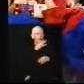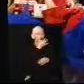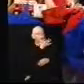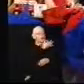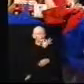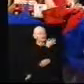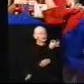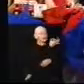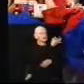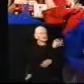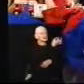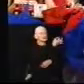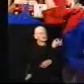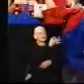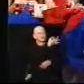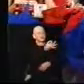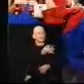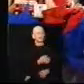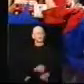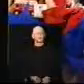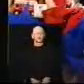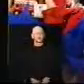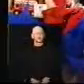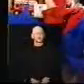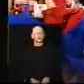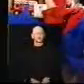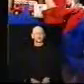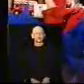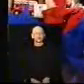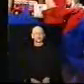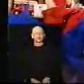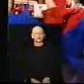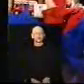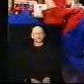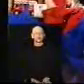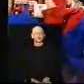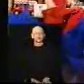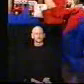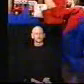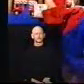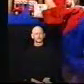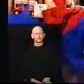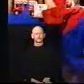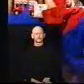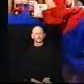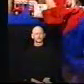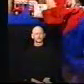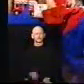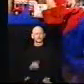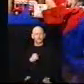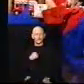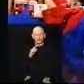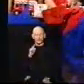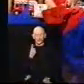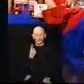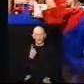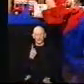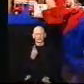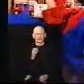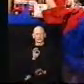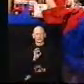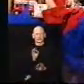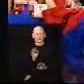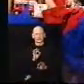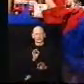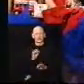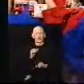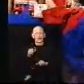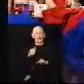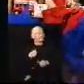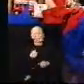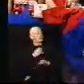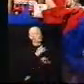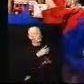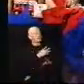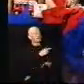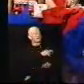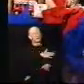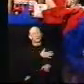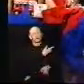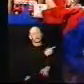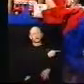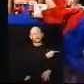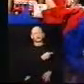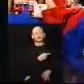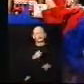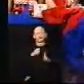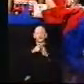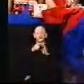What's the right thing Amy you're always You lead us off Oh god no Alright I'll start If you don't want to You can't vote for Kim